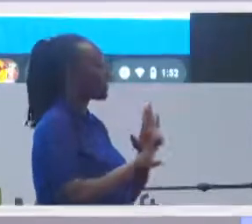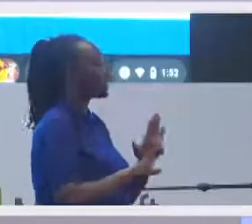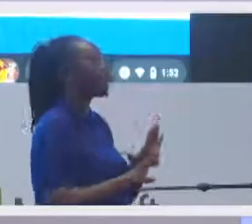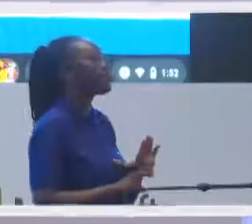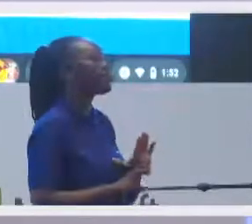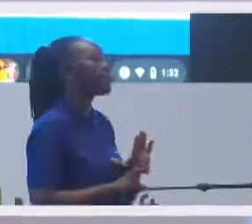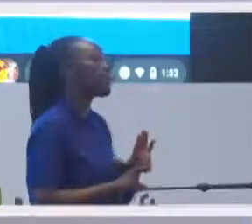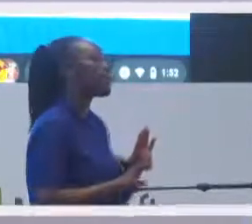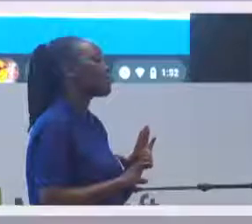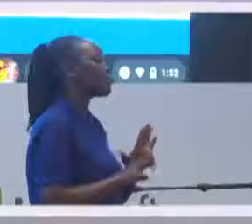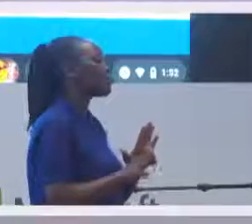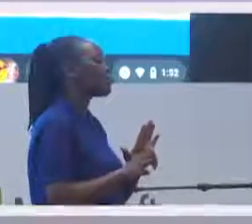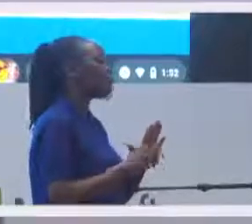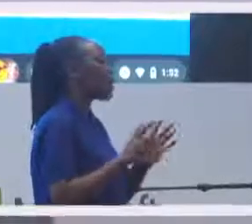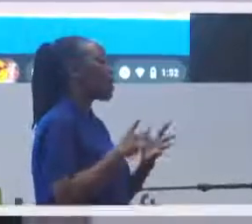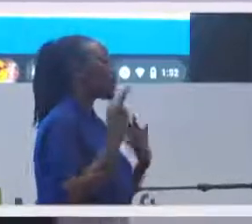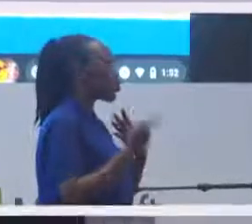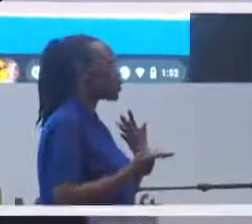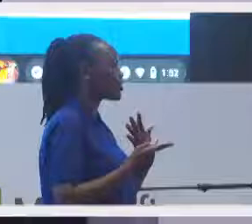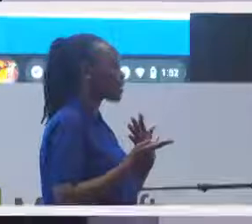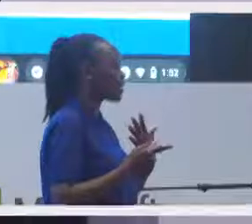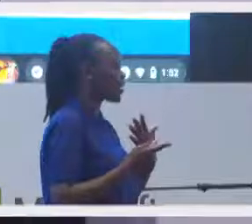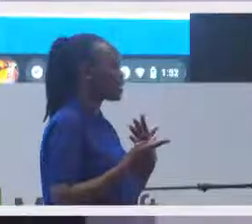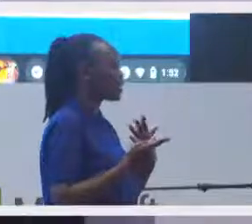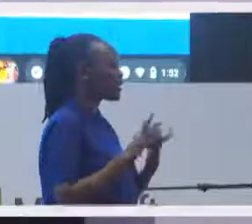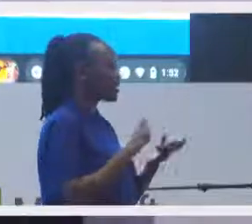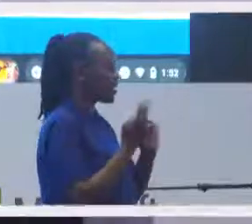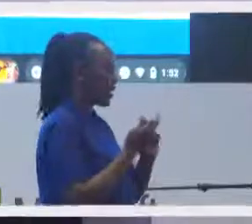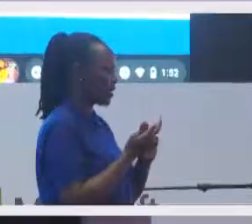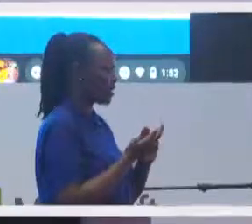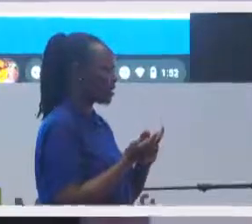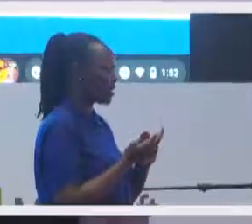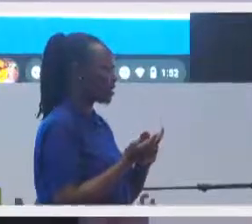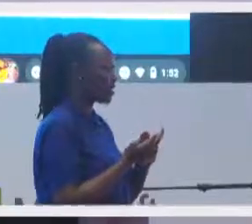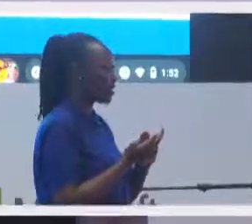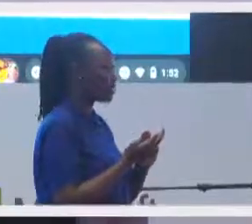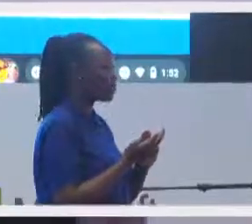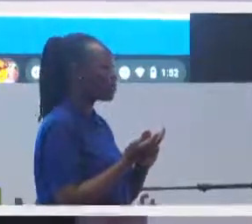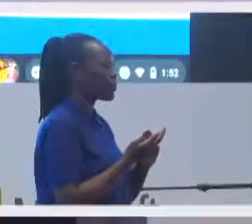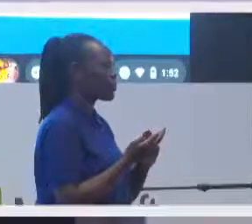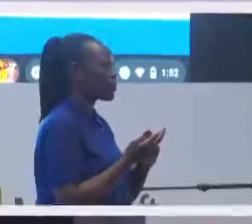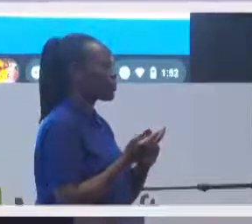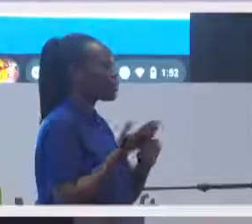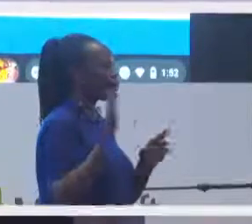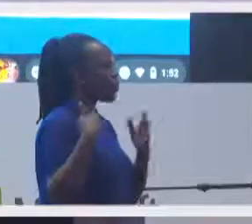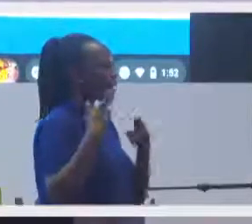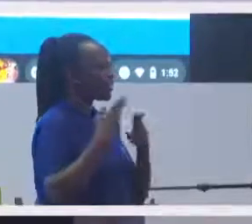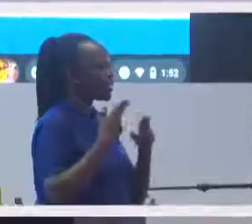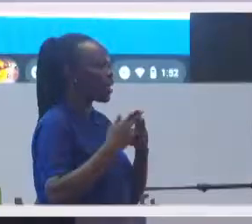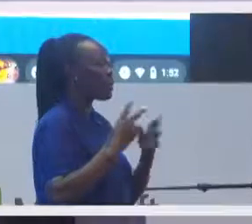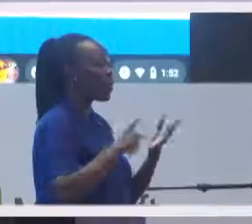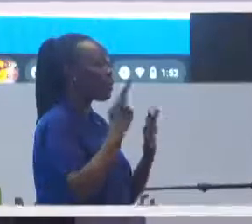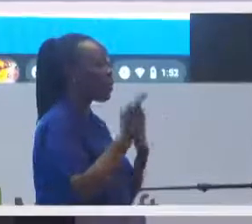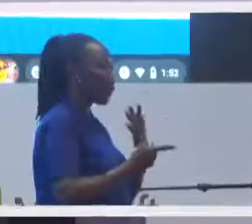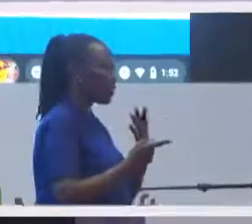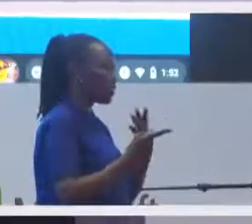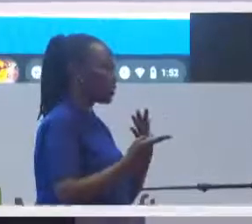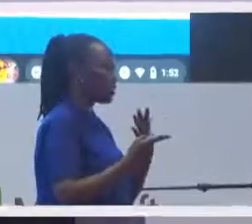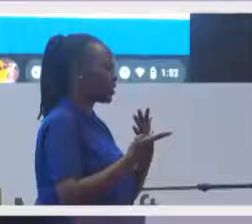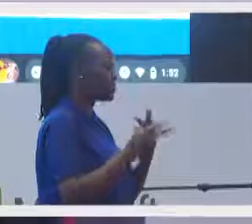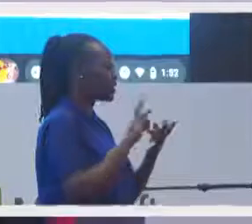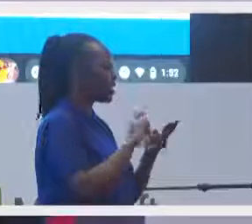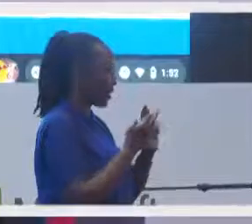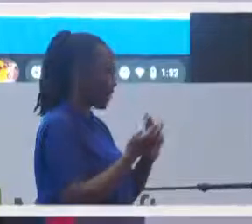Project Relate used to be called Project Euphonia, project